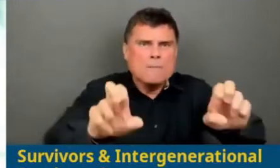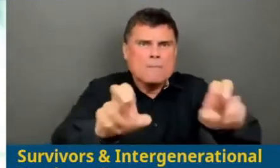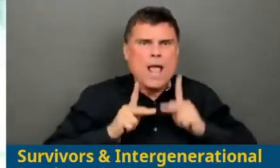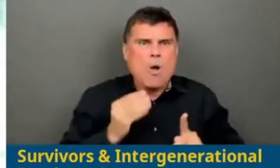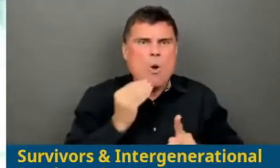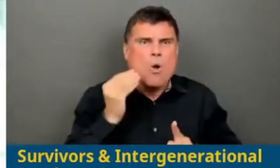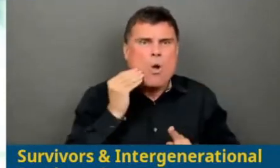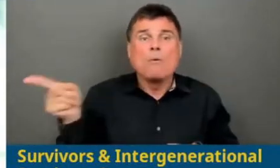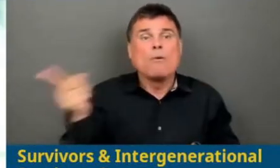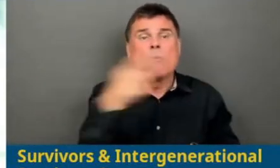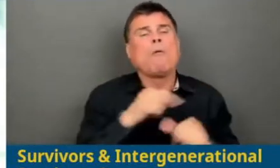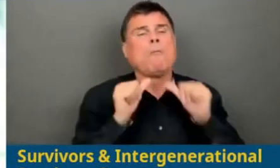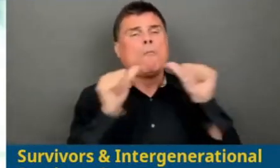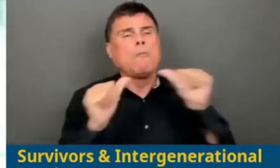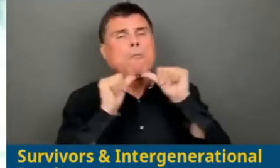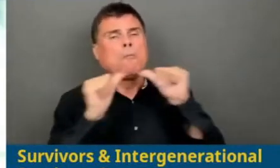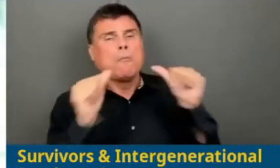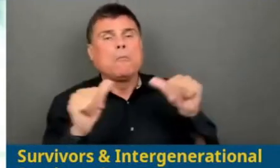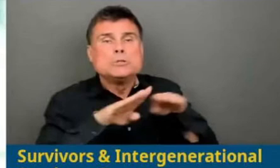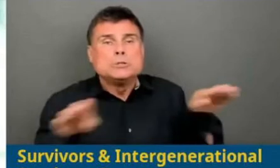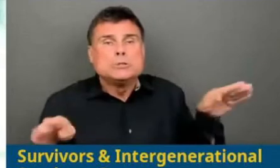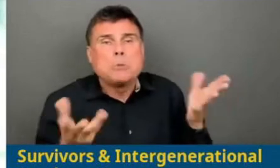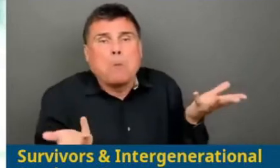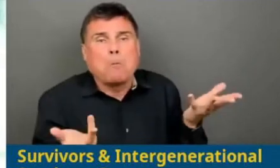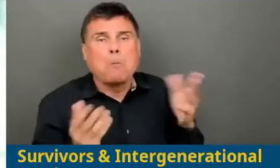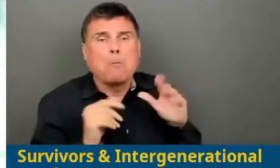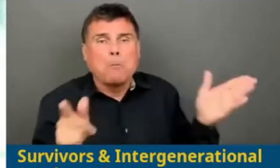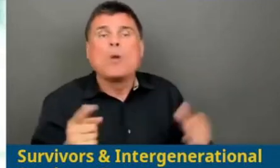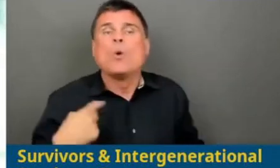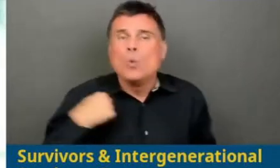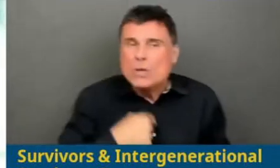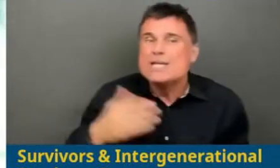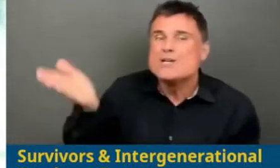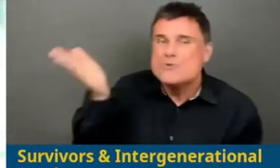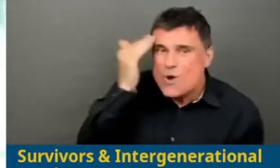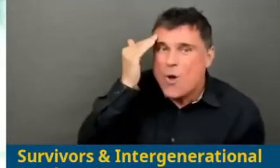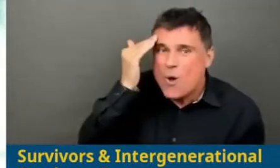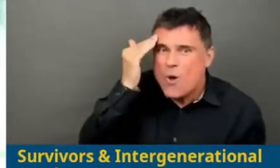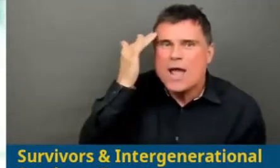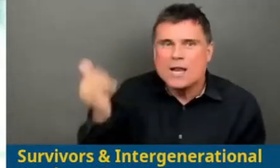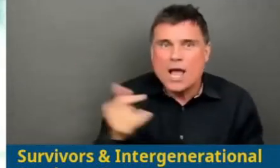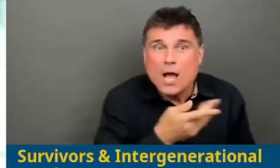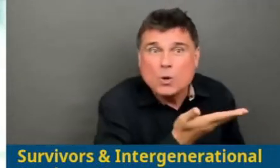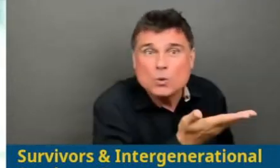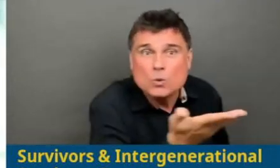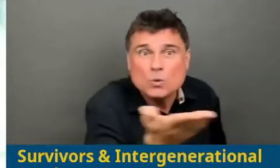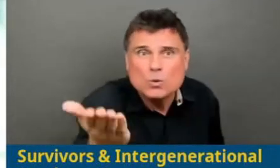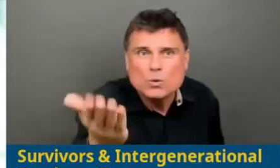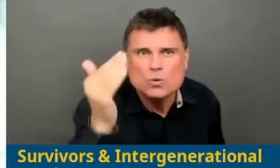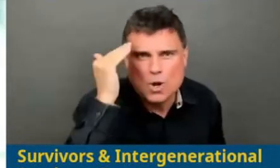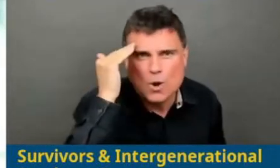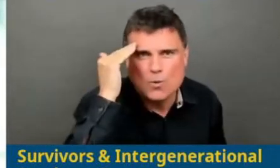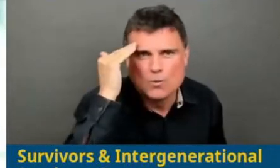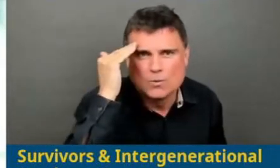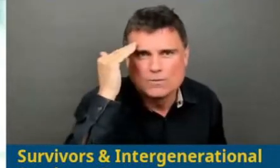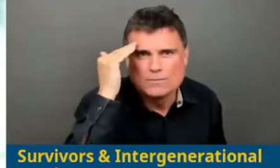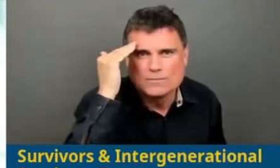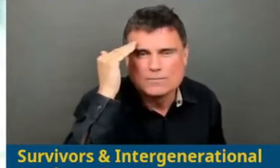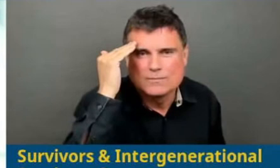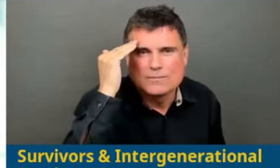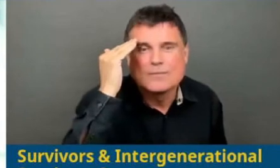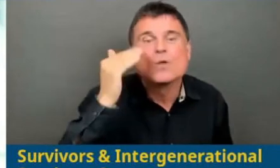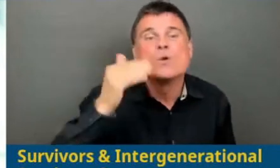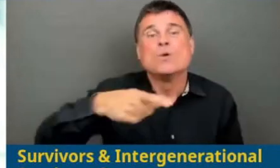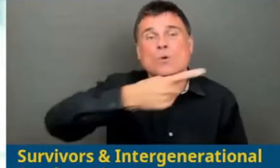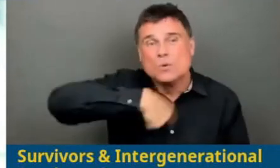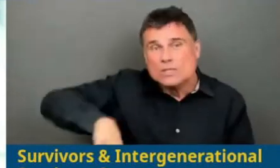Now we know, now you know. And we have the responsibility to work together to bring our loved